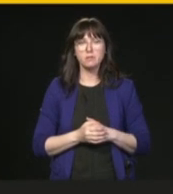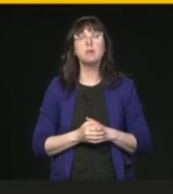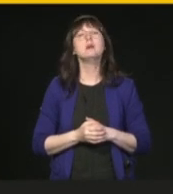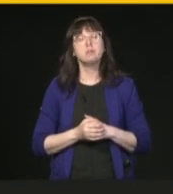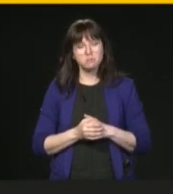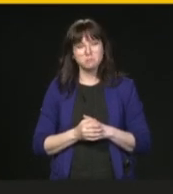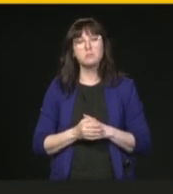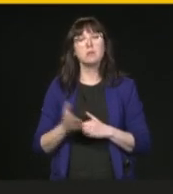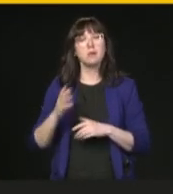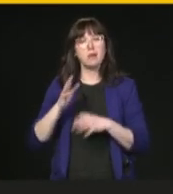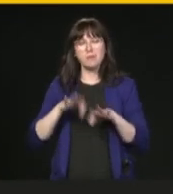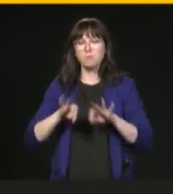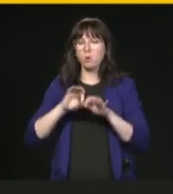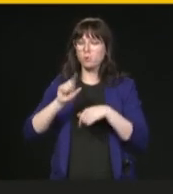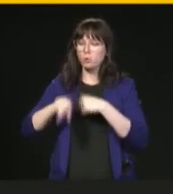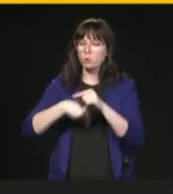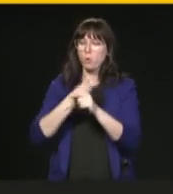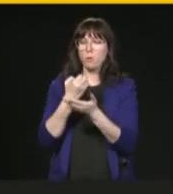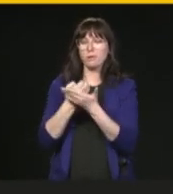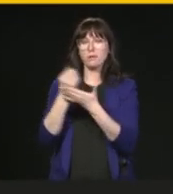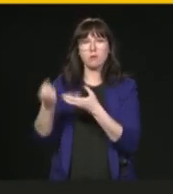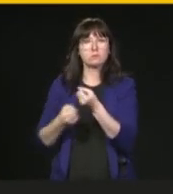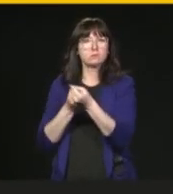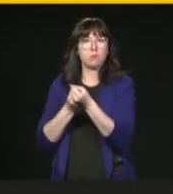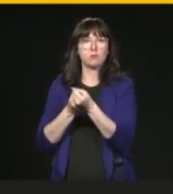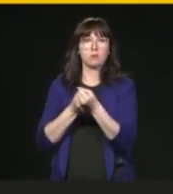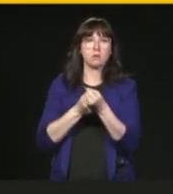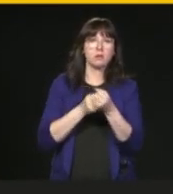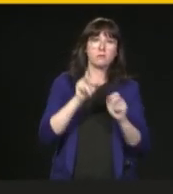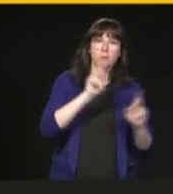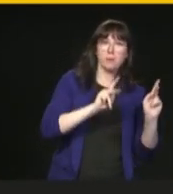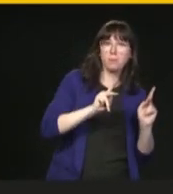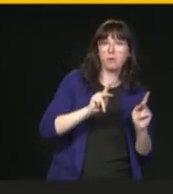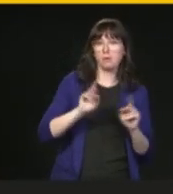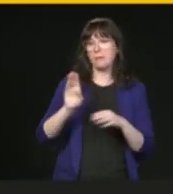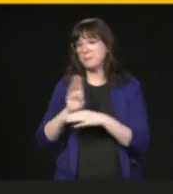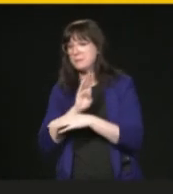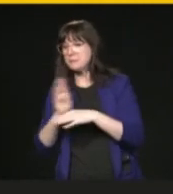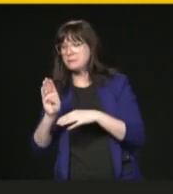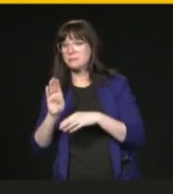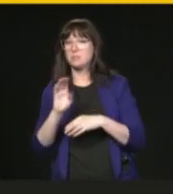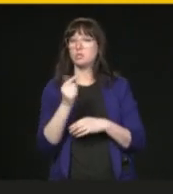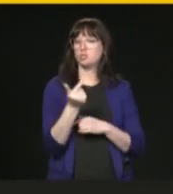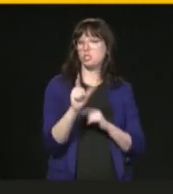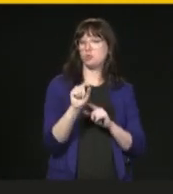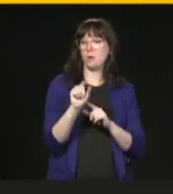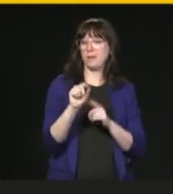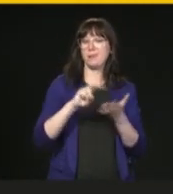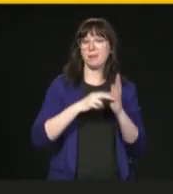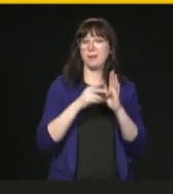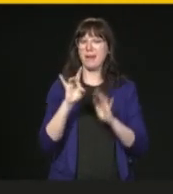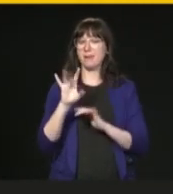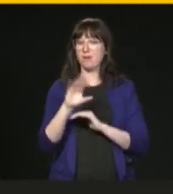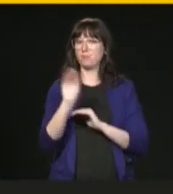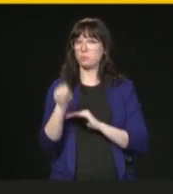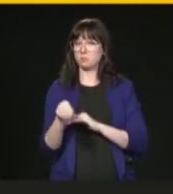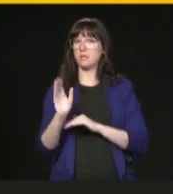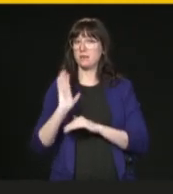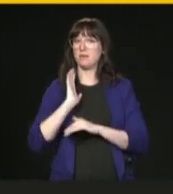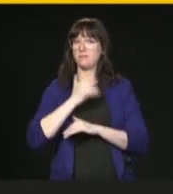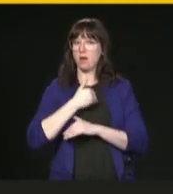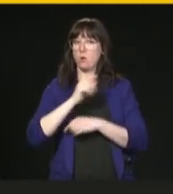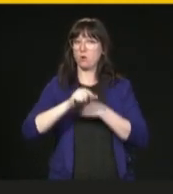global economic support for citizens, for businesses. The G20 represents 85% of the